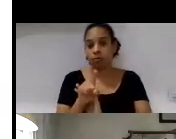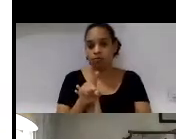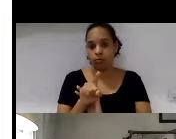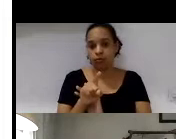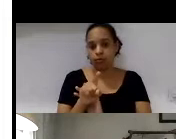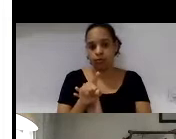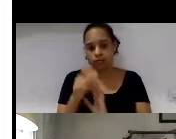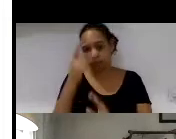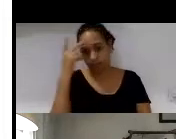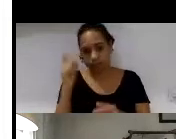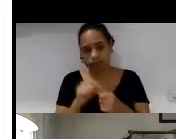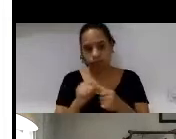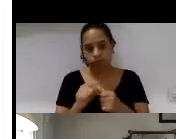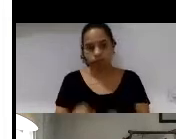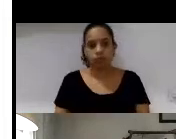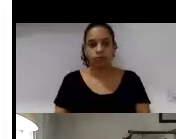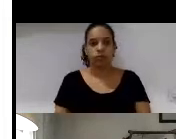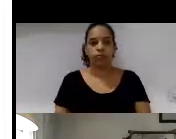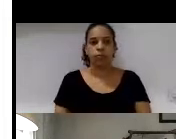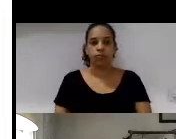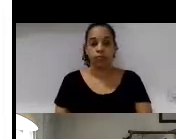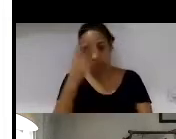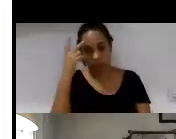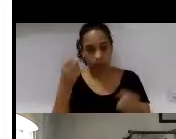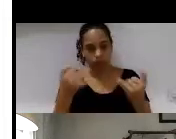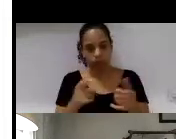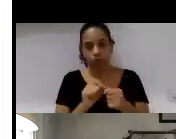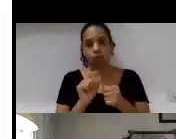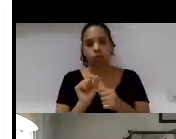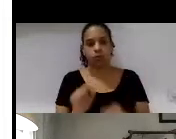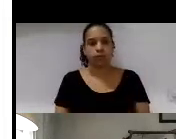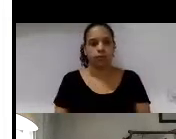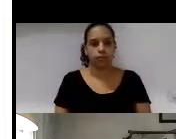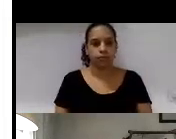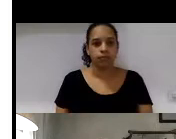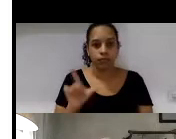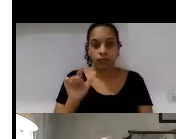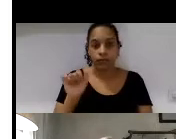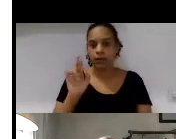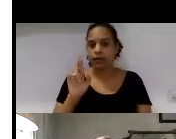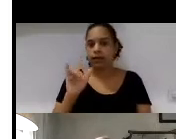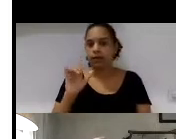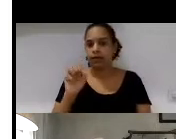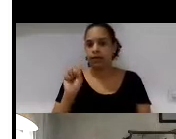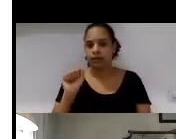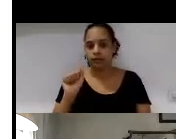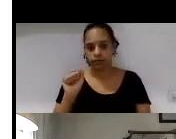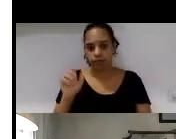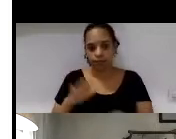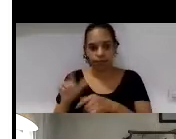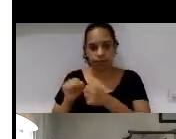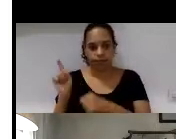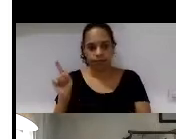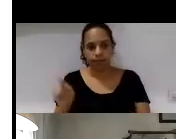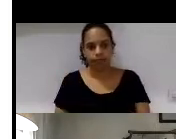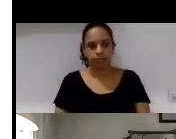So the first one, I think it was by Larissa, right? Larissa. Would you like, Larissa is in the... Yes, I